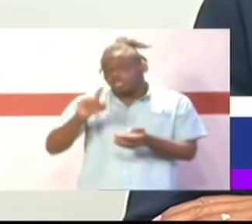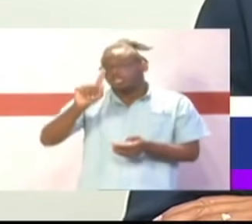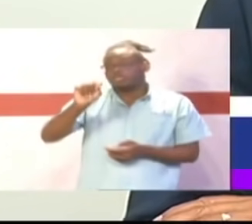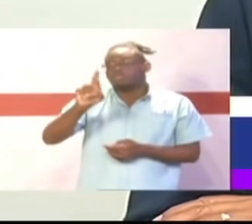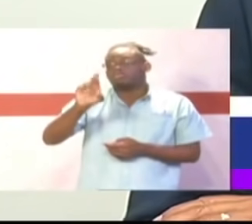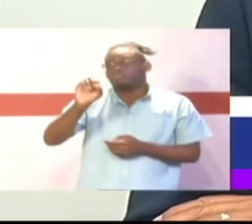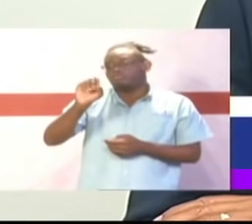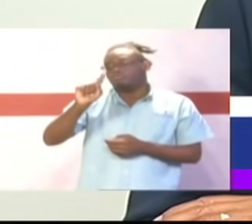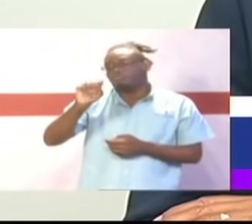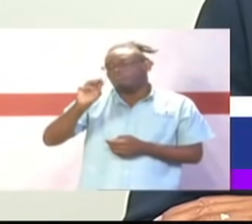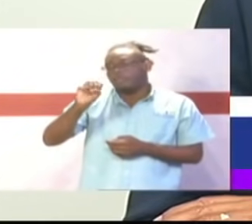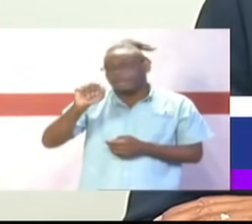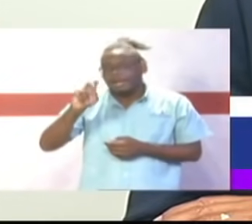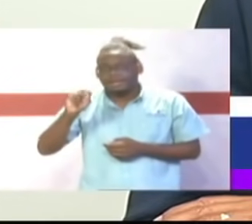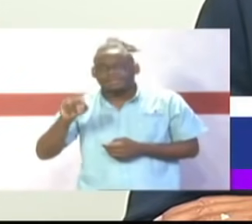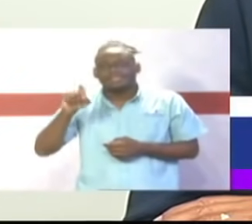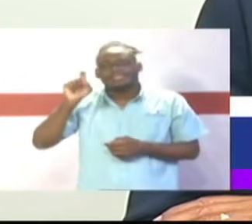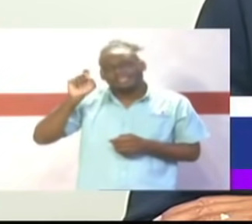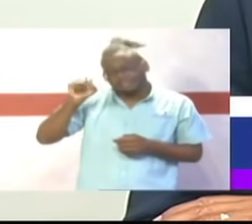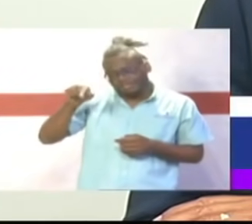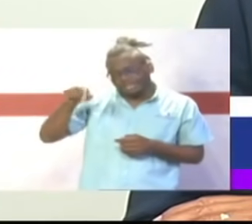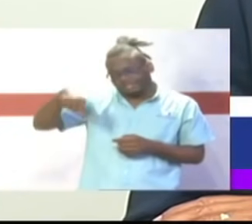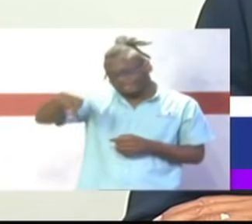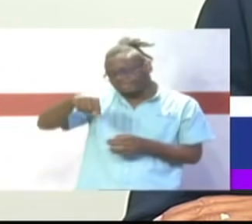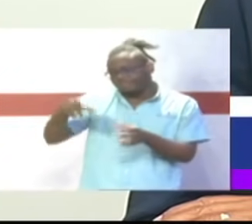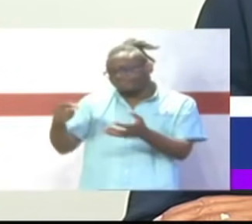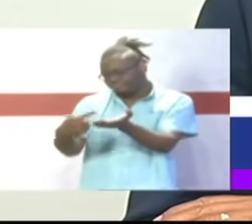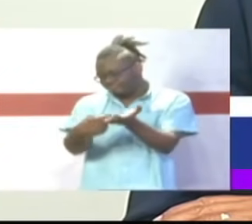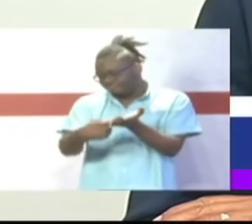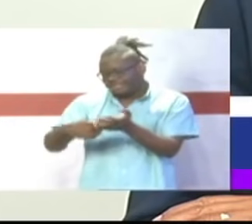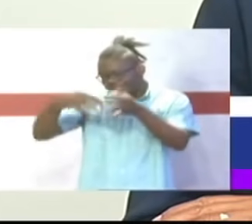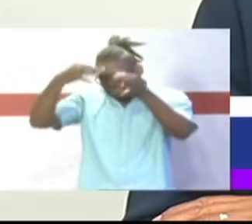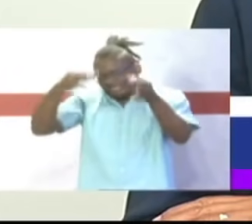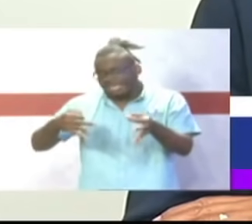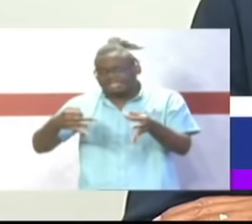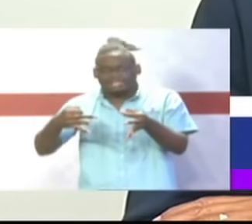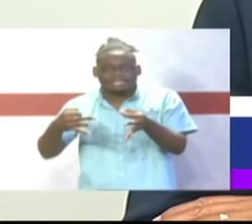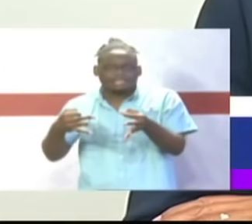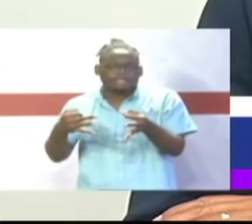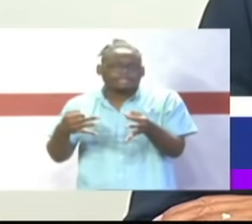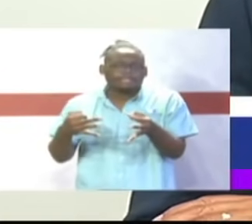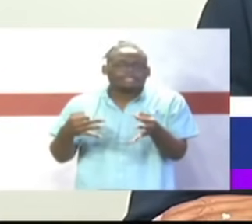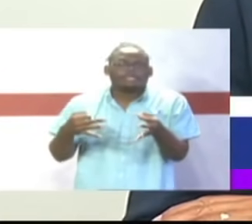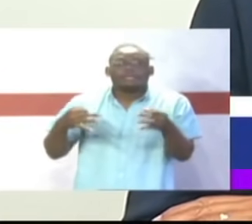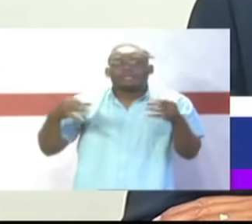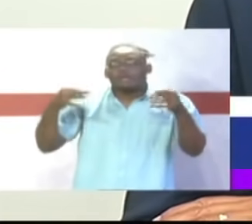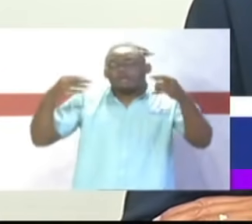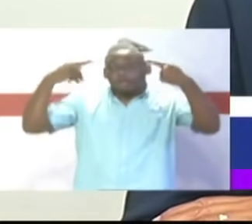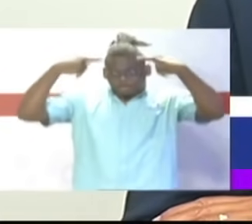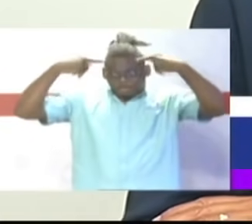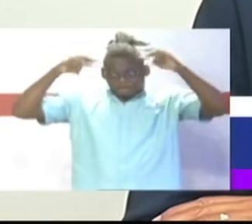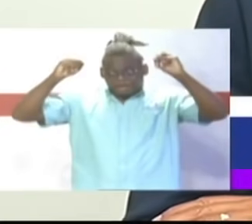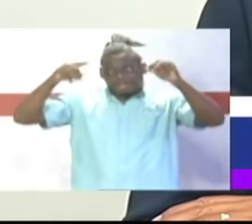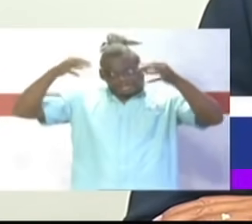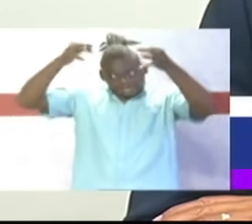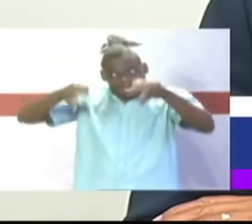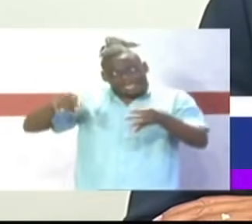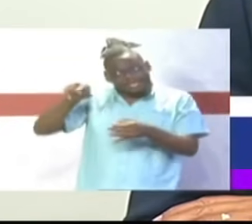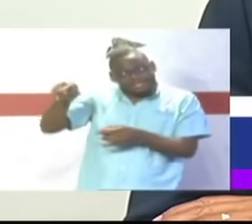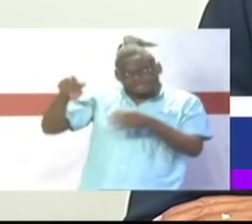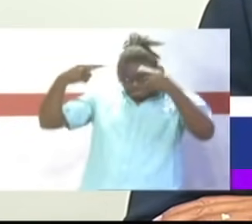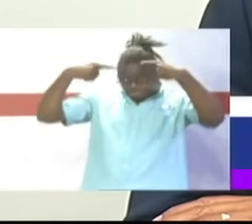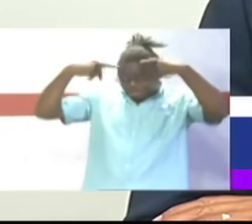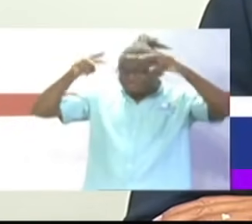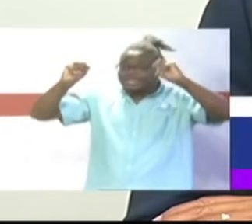not make those decisions. So, for the example of team sports, beaches,